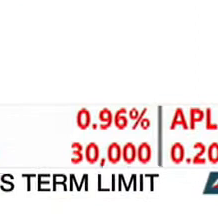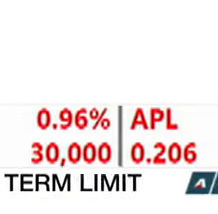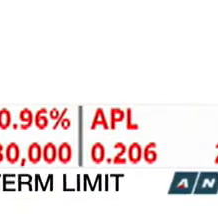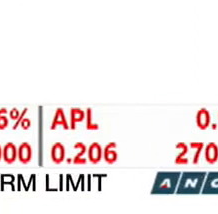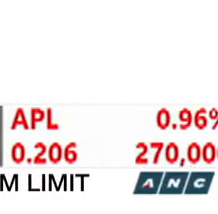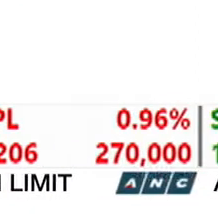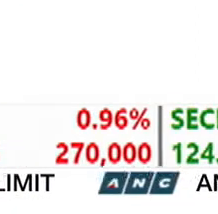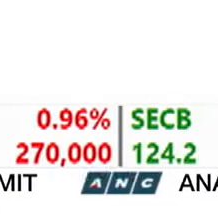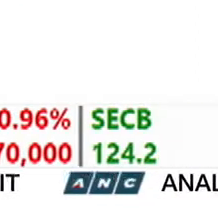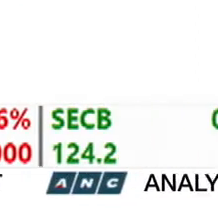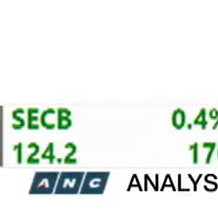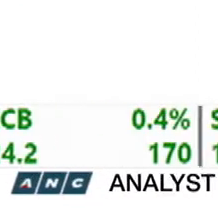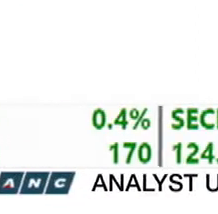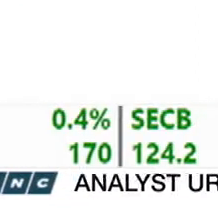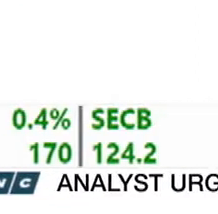Adrian, go ahead.